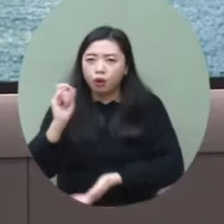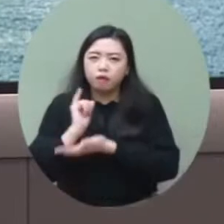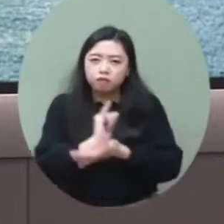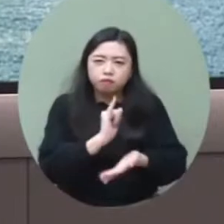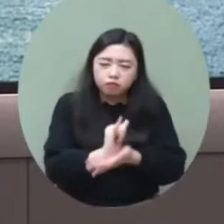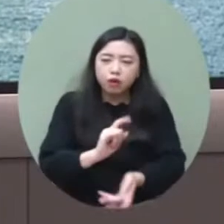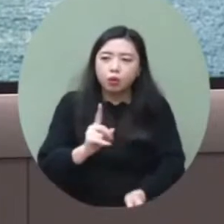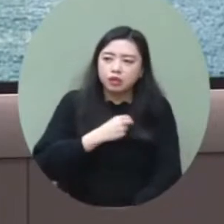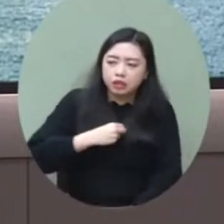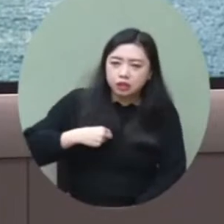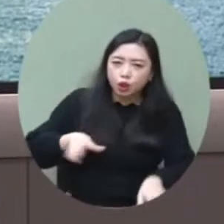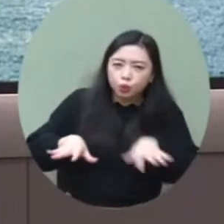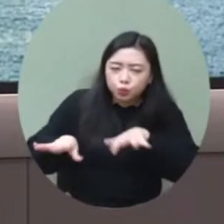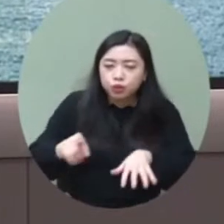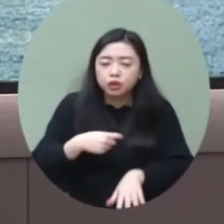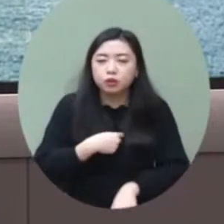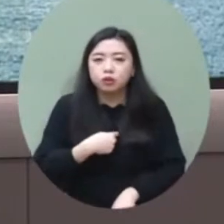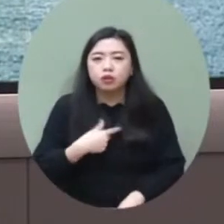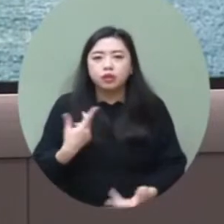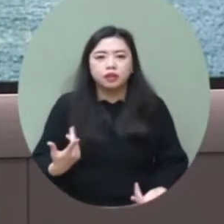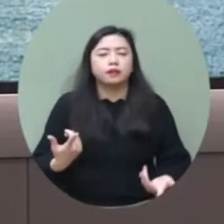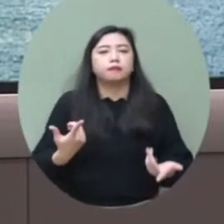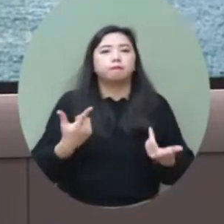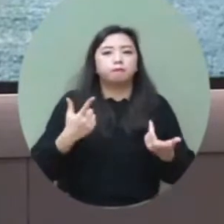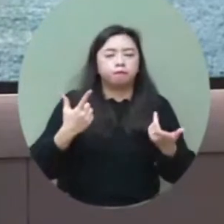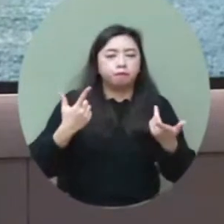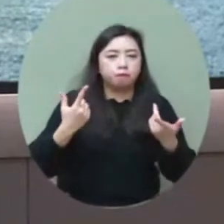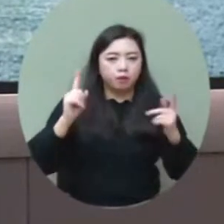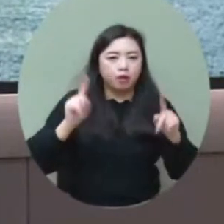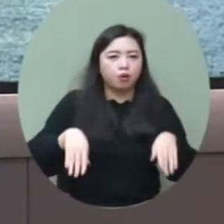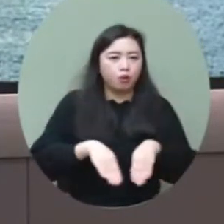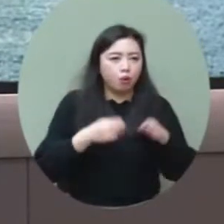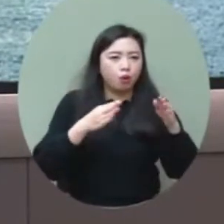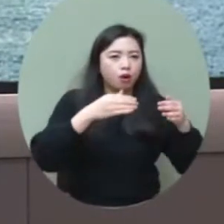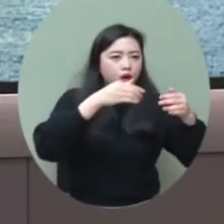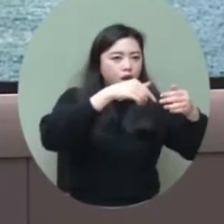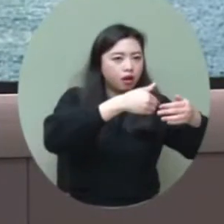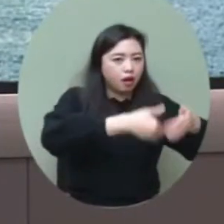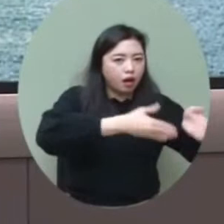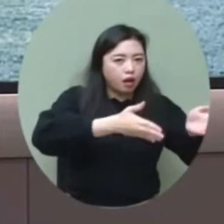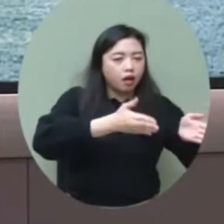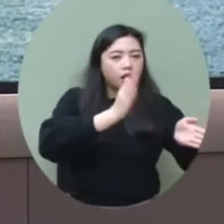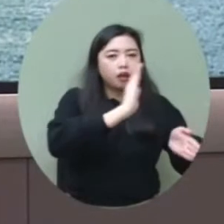The situation is very serious, and a lot of patients require treatment and hospitalization.